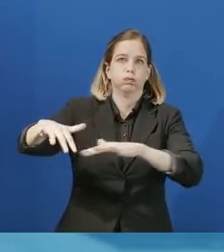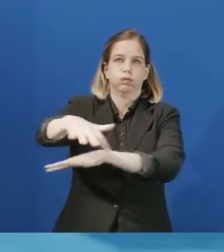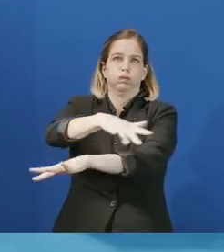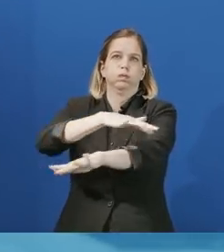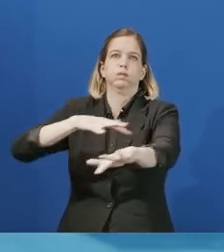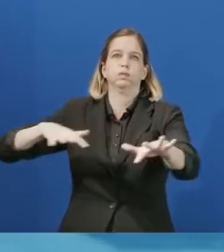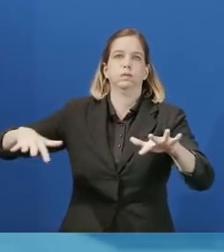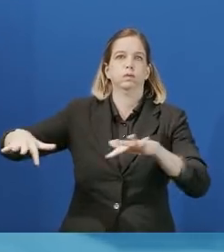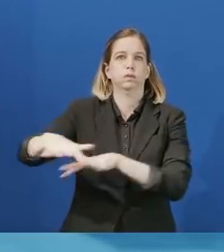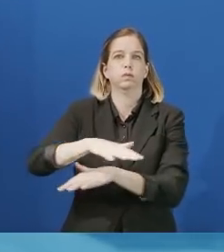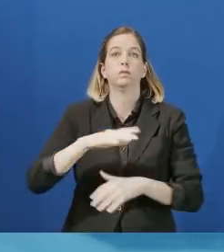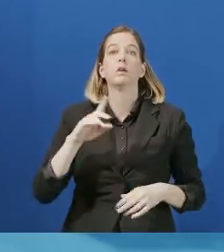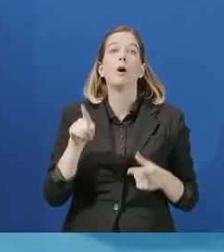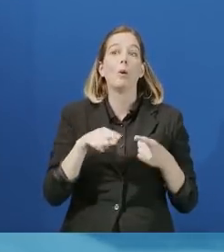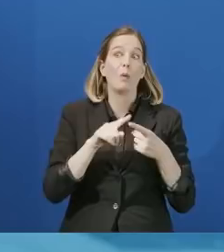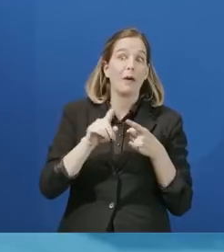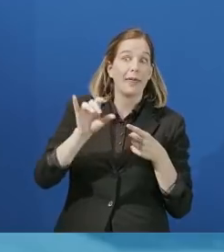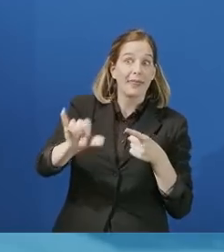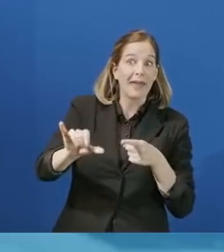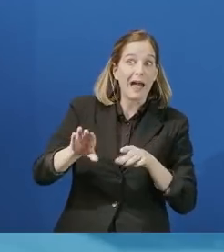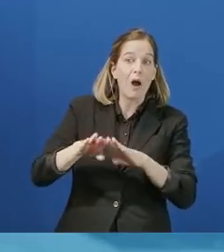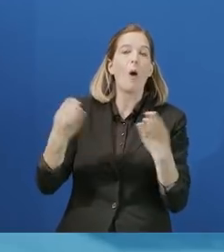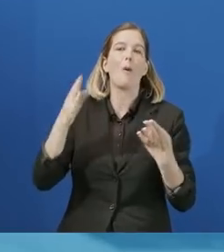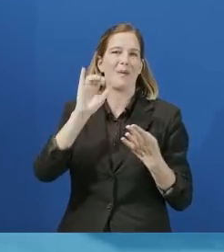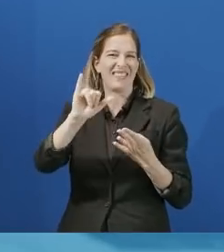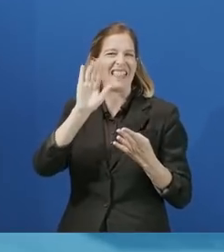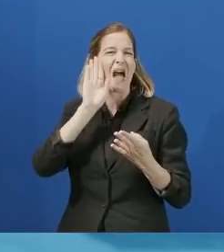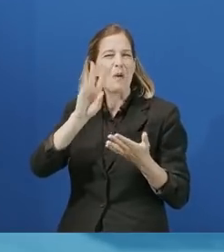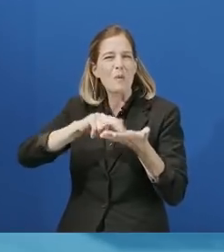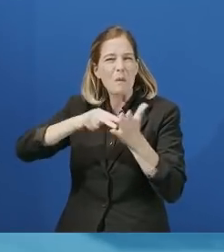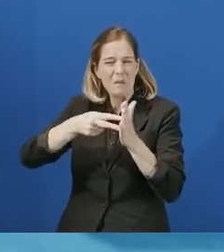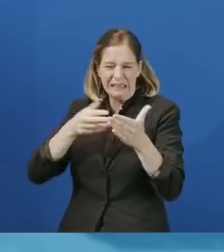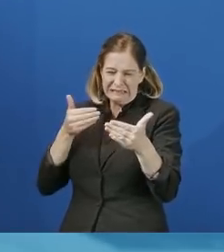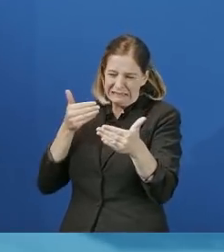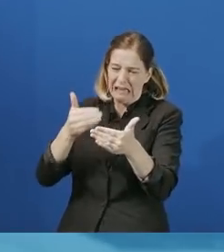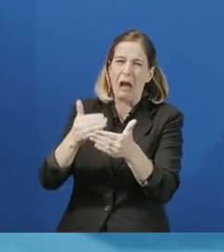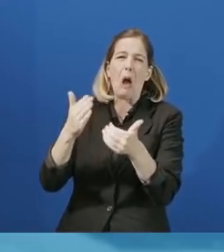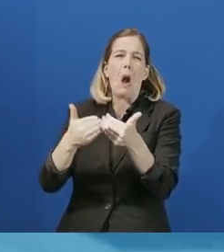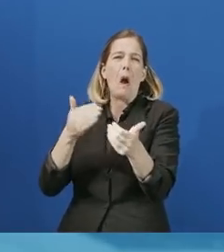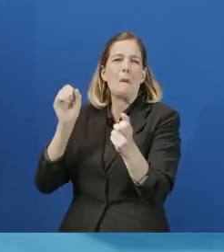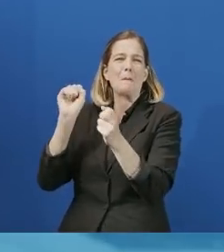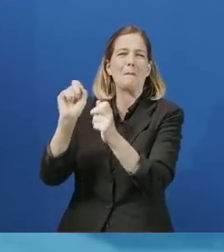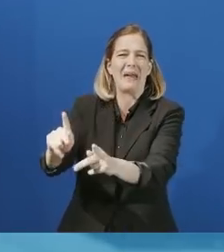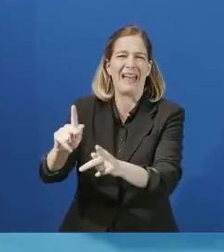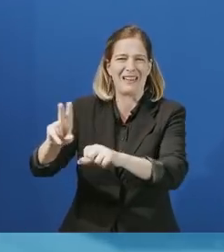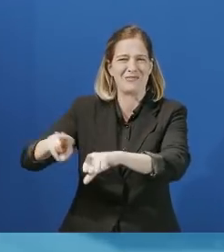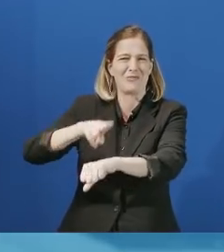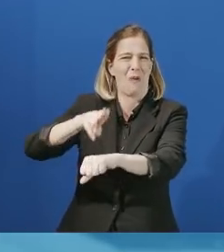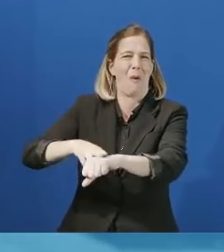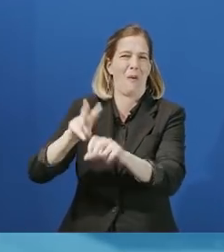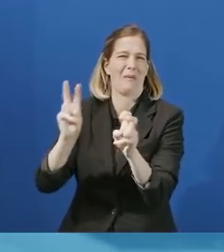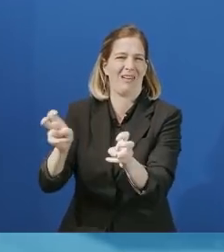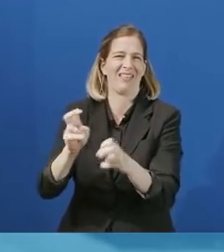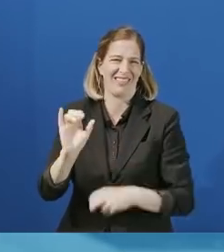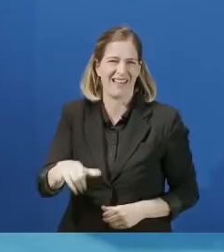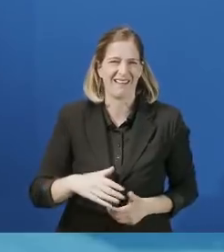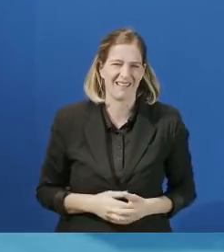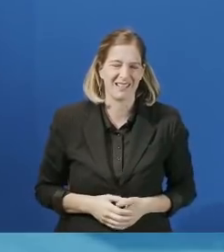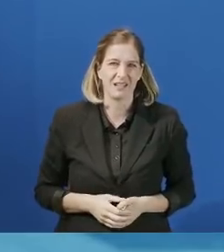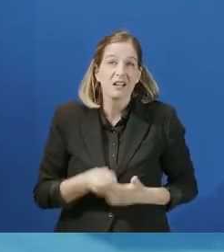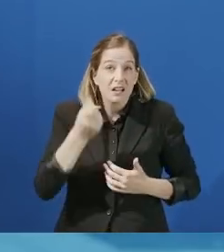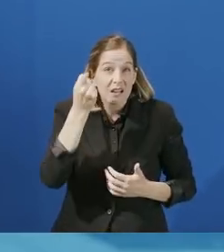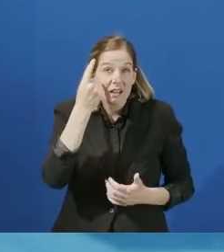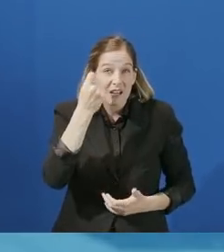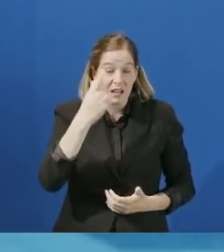a return to normality from where we are. But the decisions that I've been made have not been about